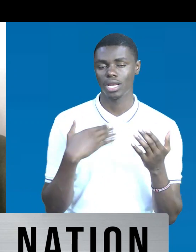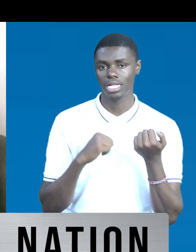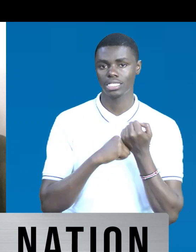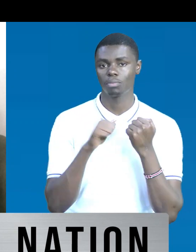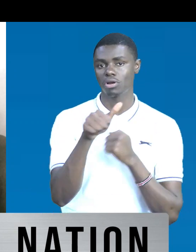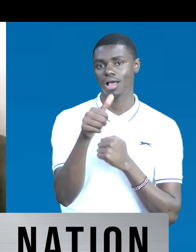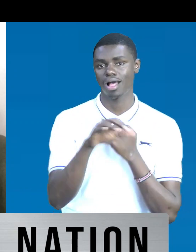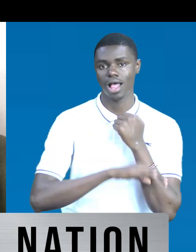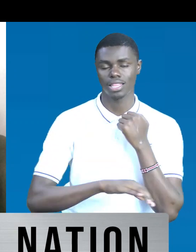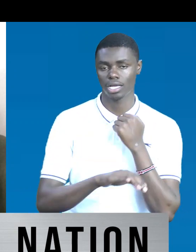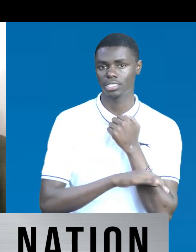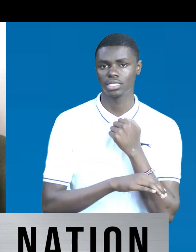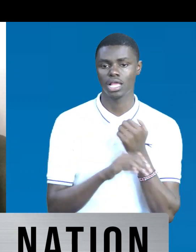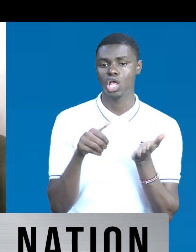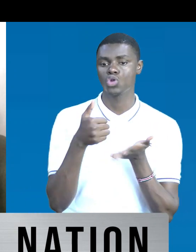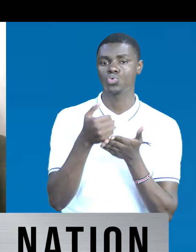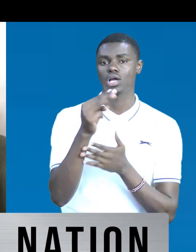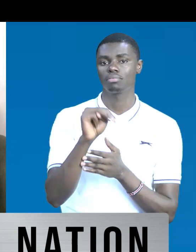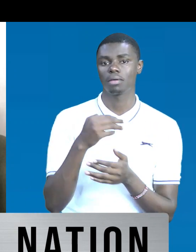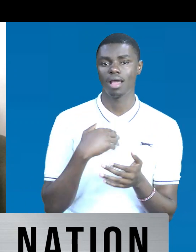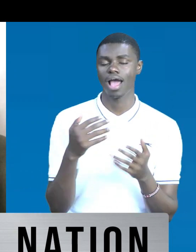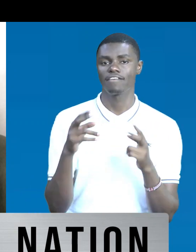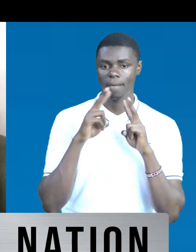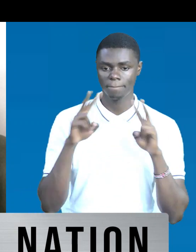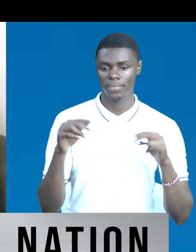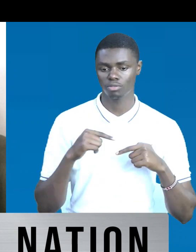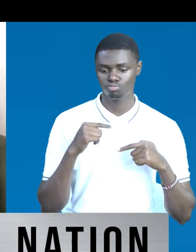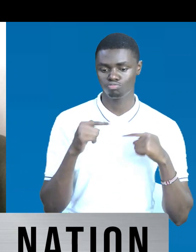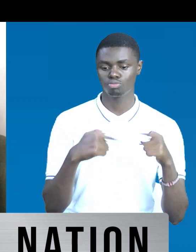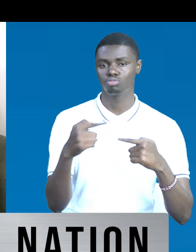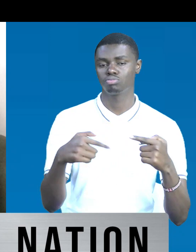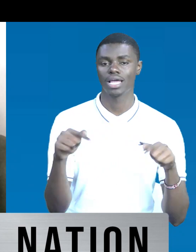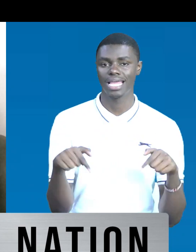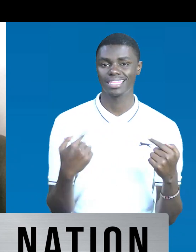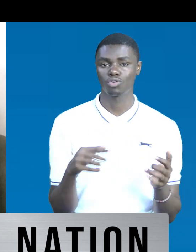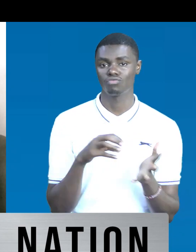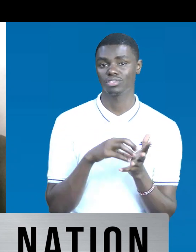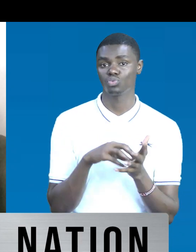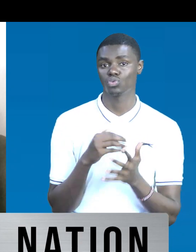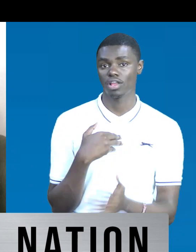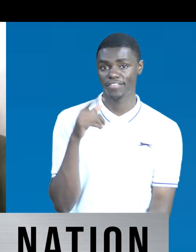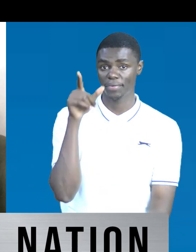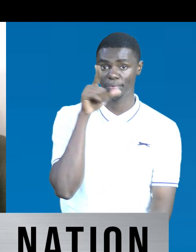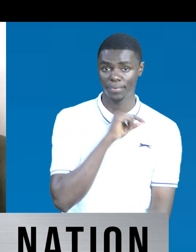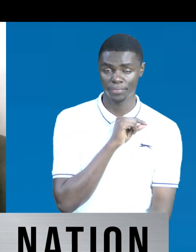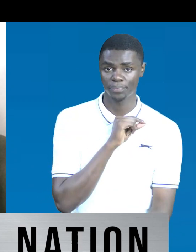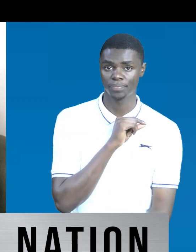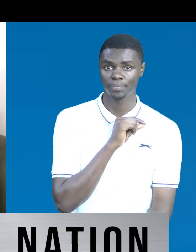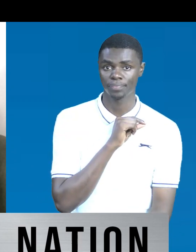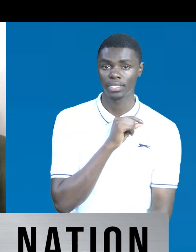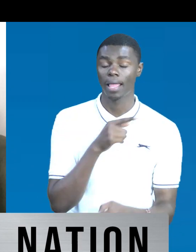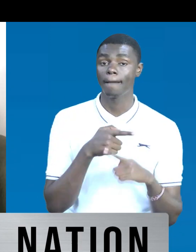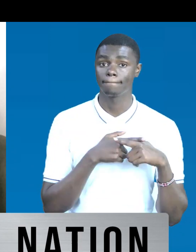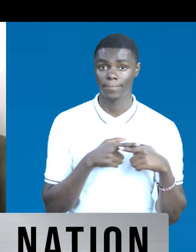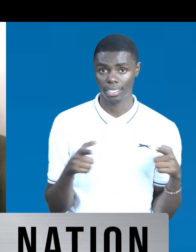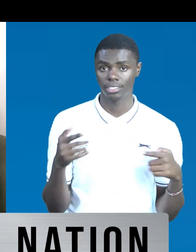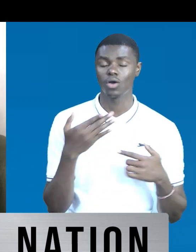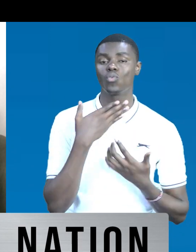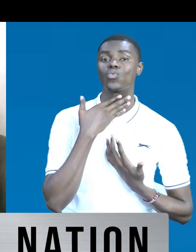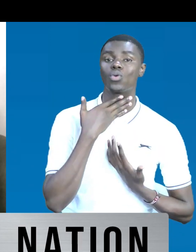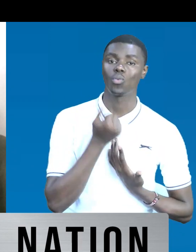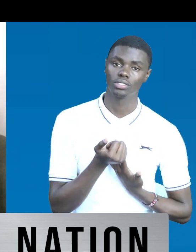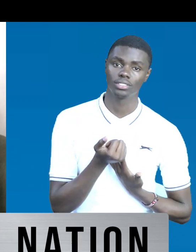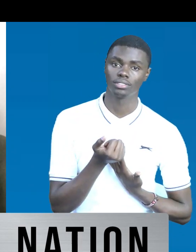other countries to help them have lasting peace in the conflict situations that they're experiencing, but we would